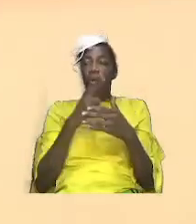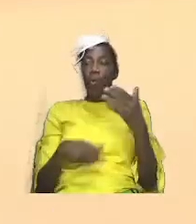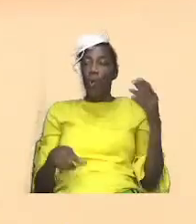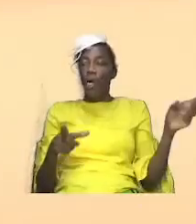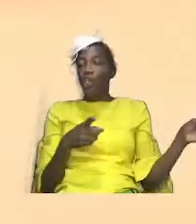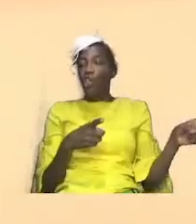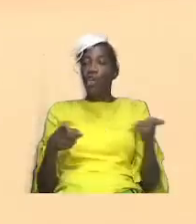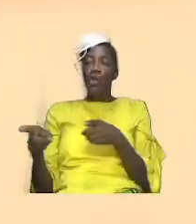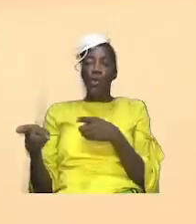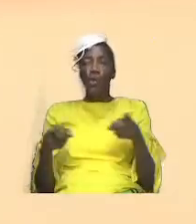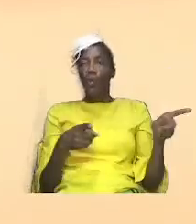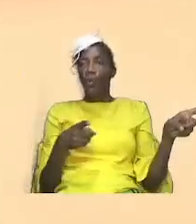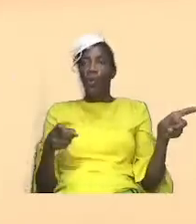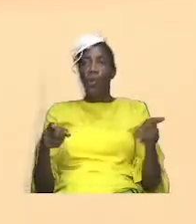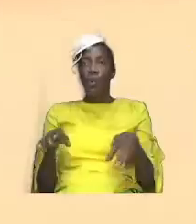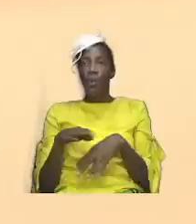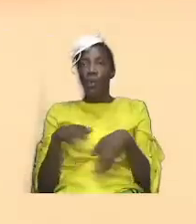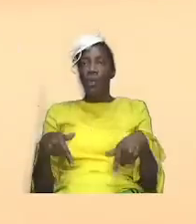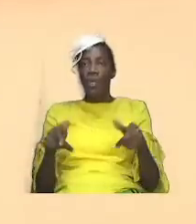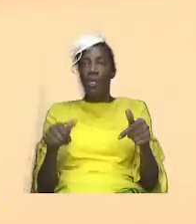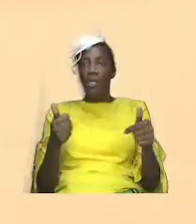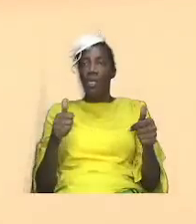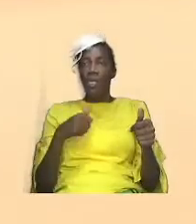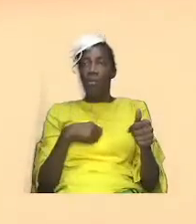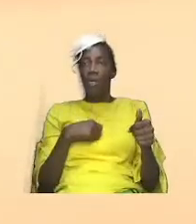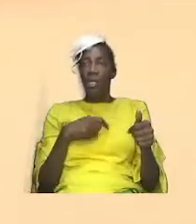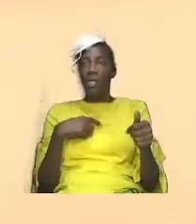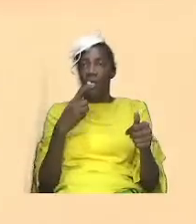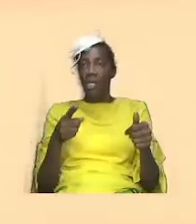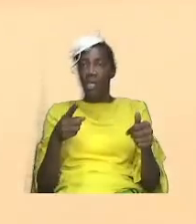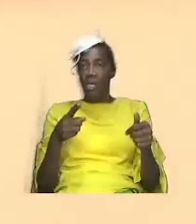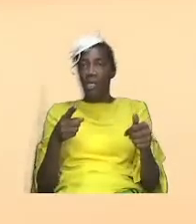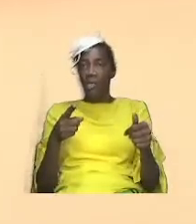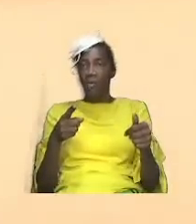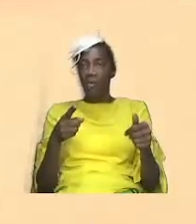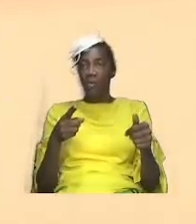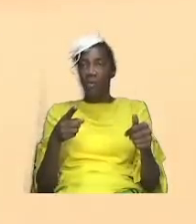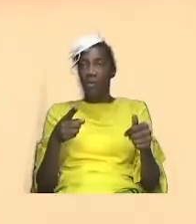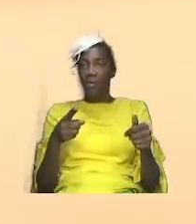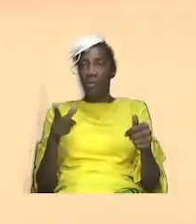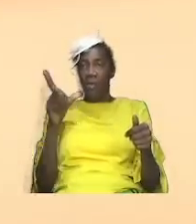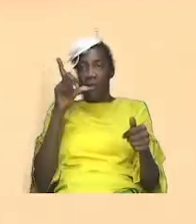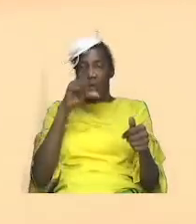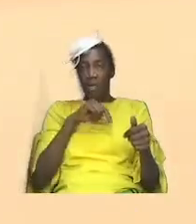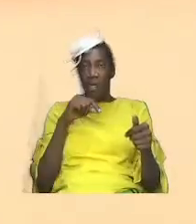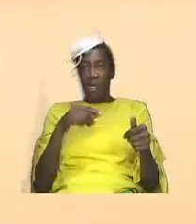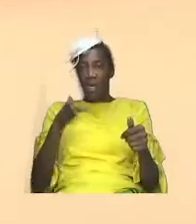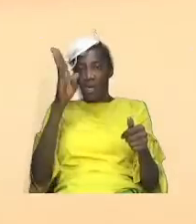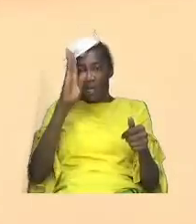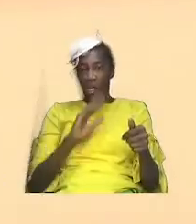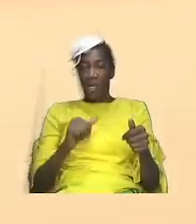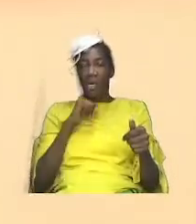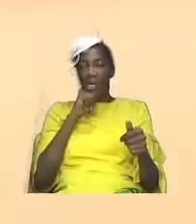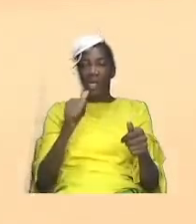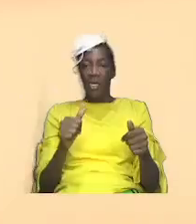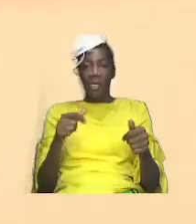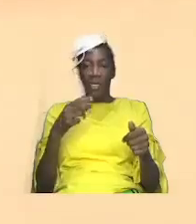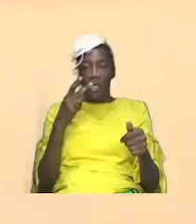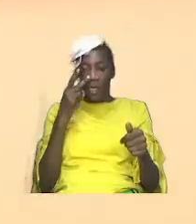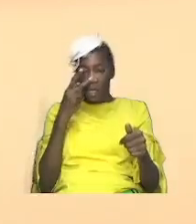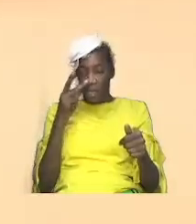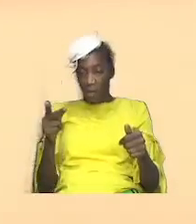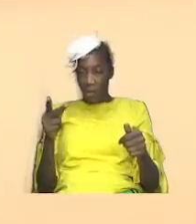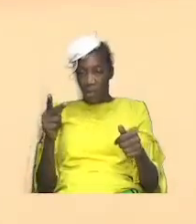been doing. Don't let anybody tell you no nonsense that God is not looking at your works, not